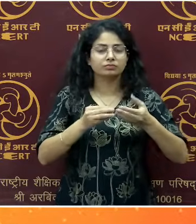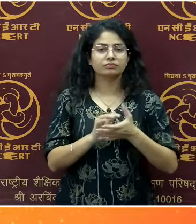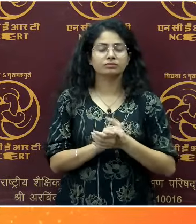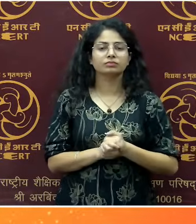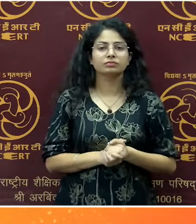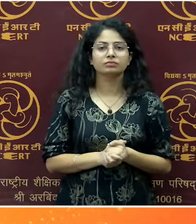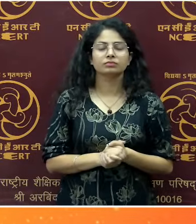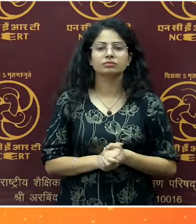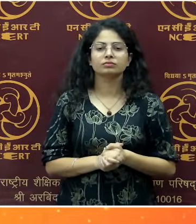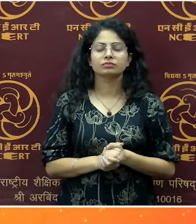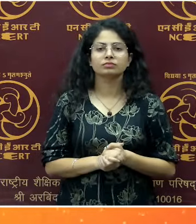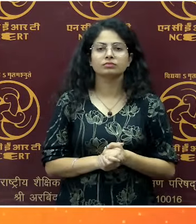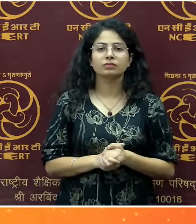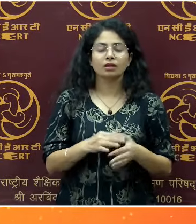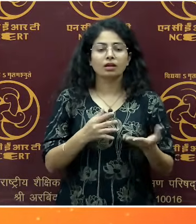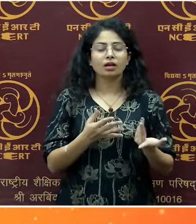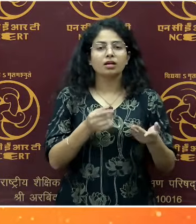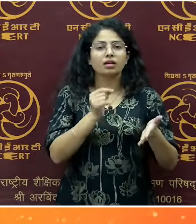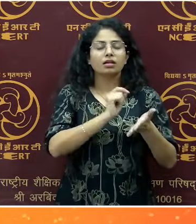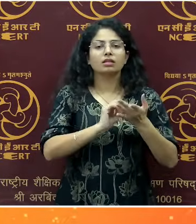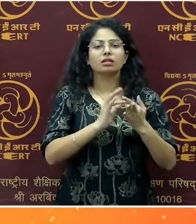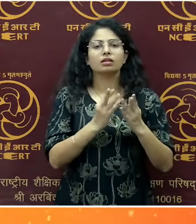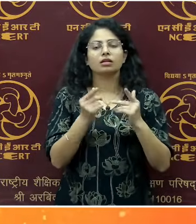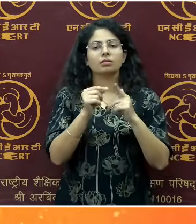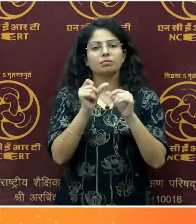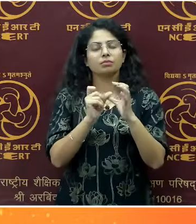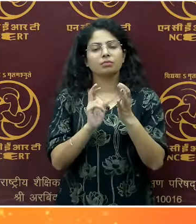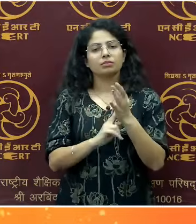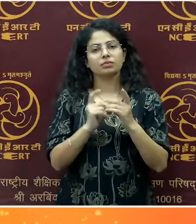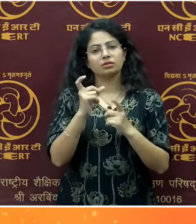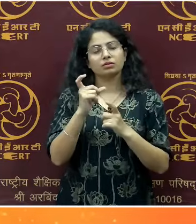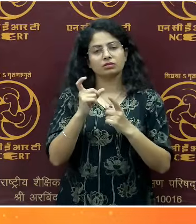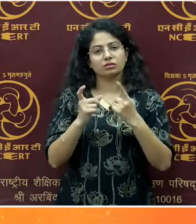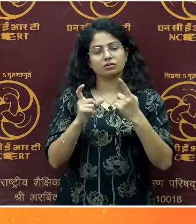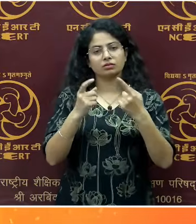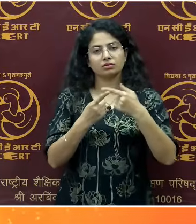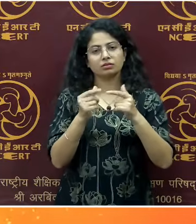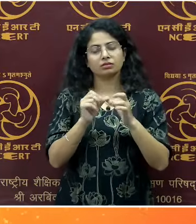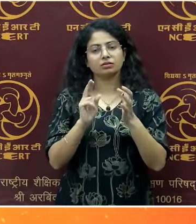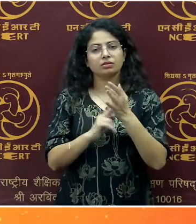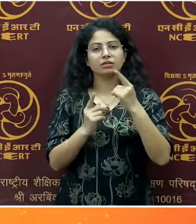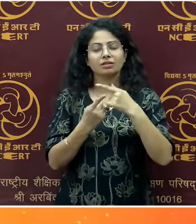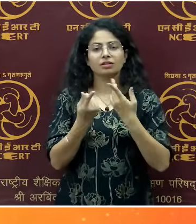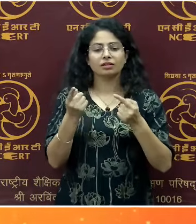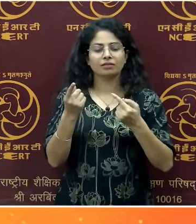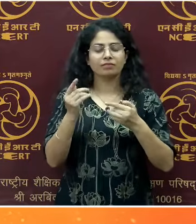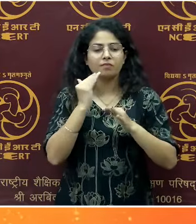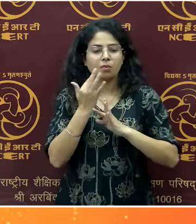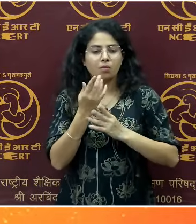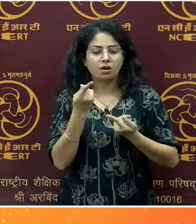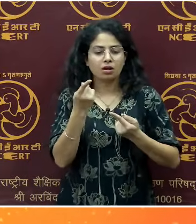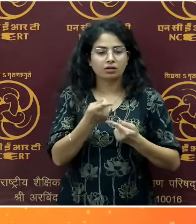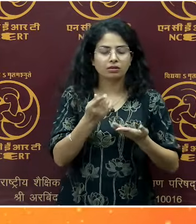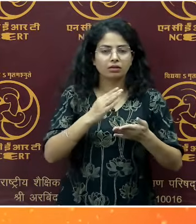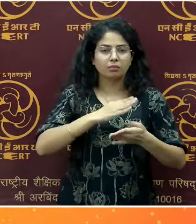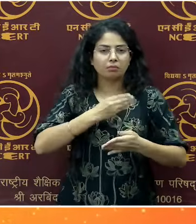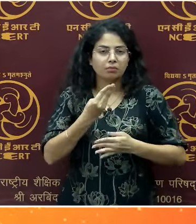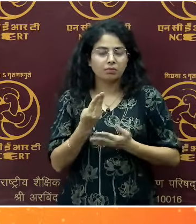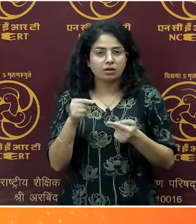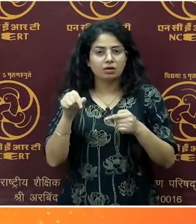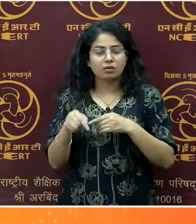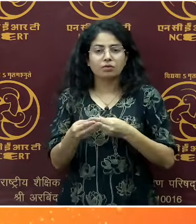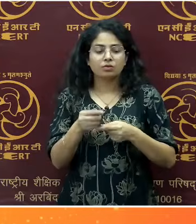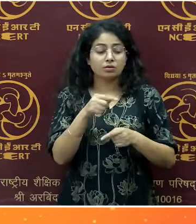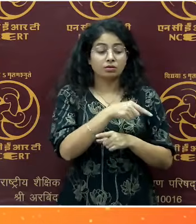Adapted from the Panchatantra. So, when they were bringing the fresh leaves also, and they also stopped eating